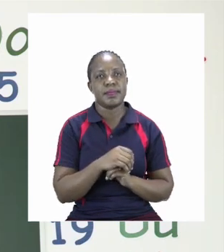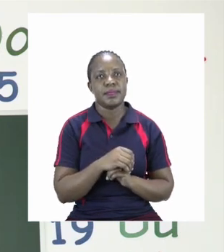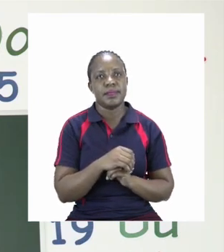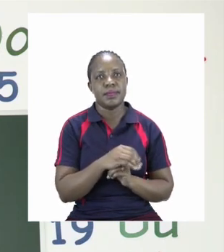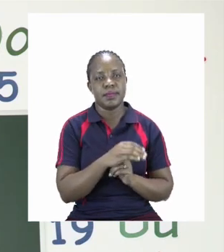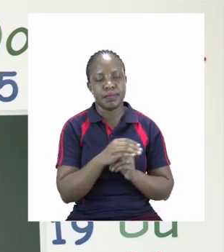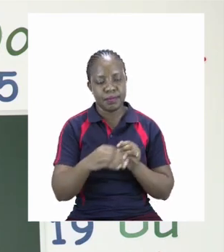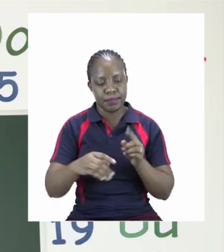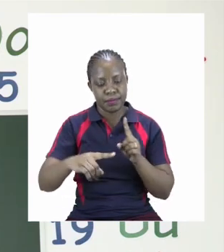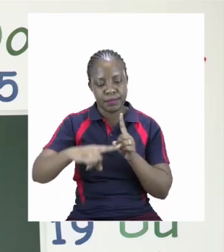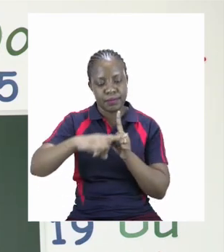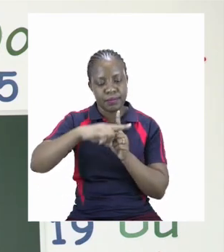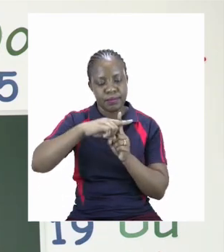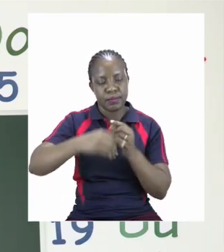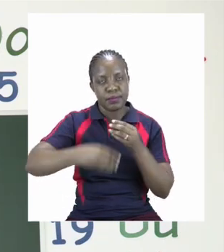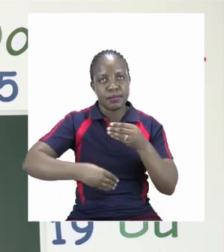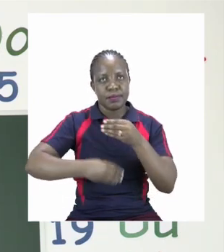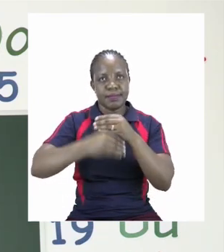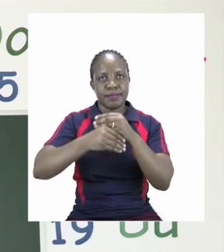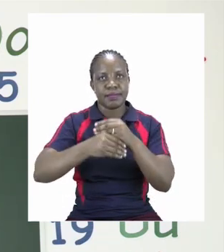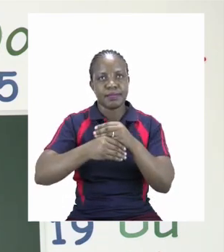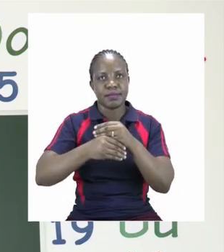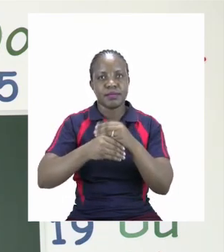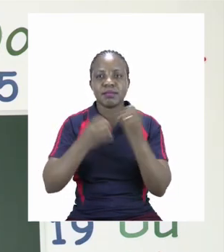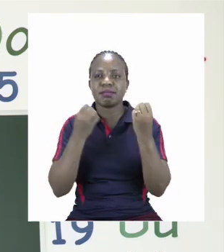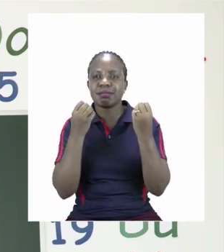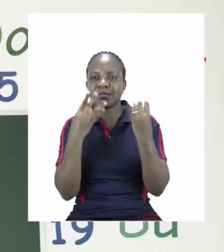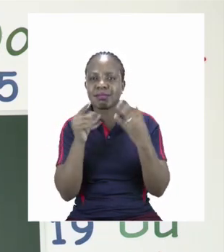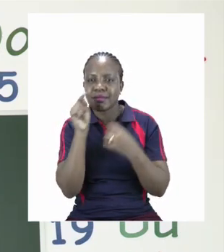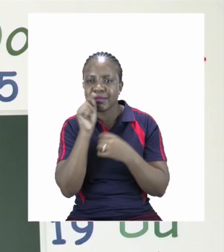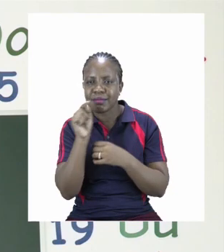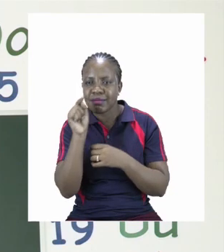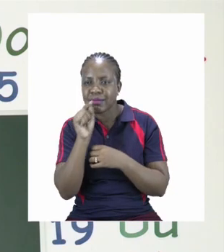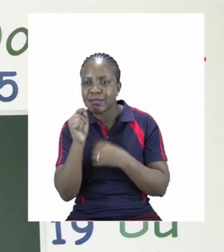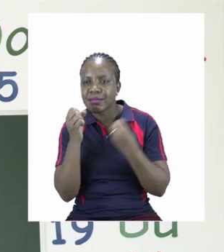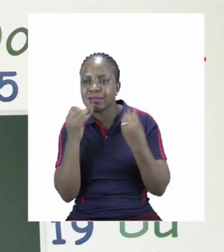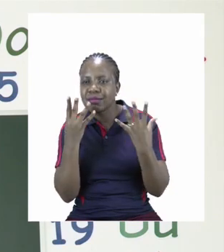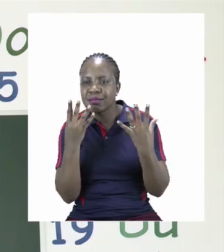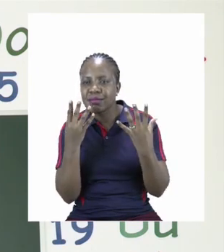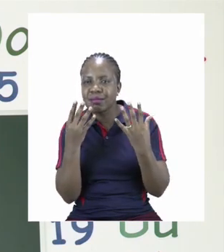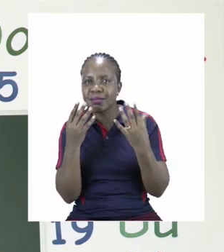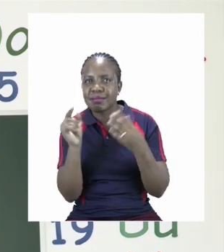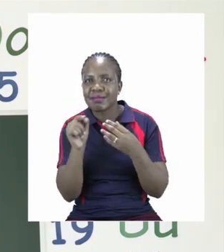the next part. How many dots are there, my dear children?